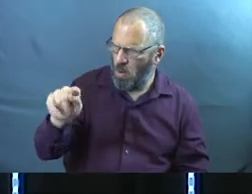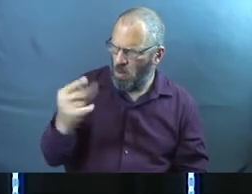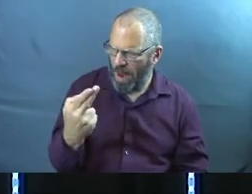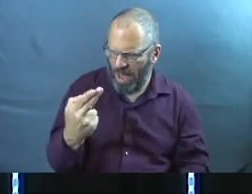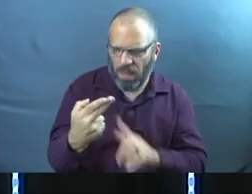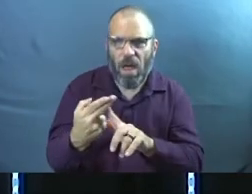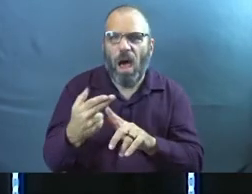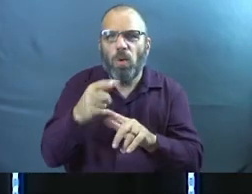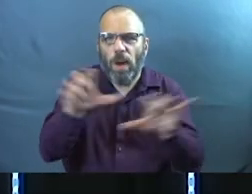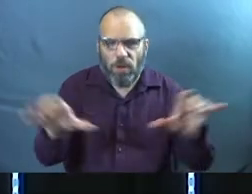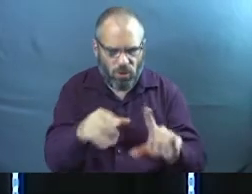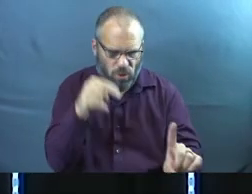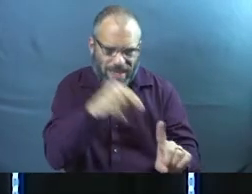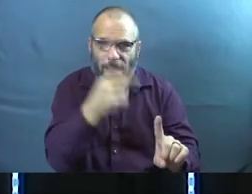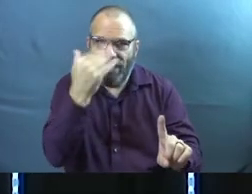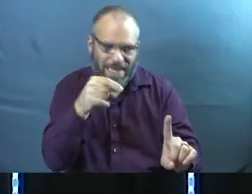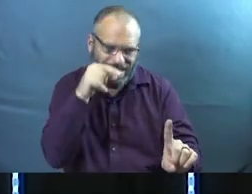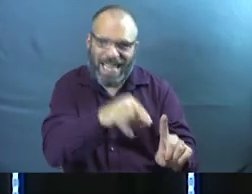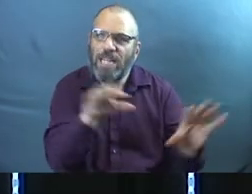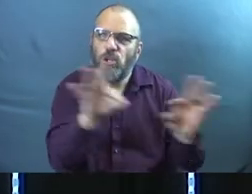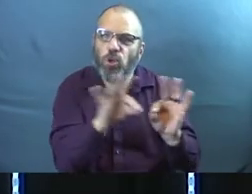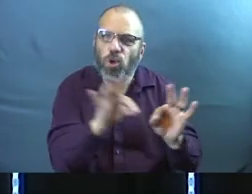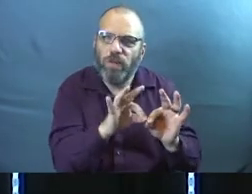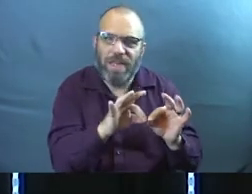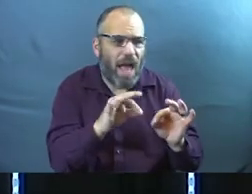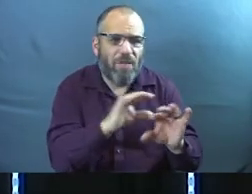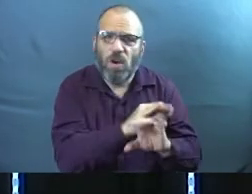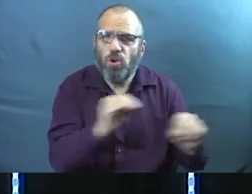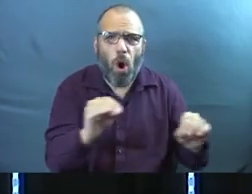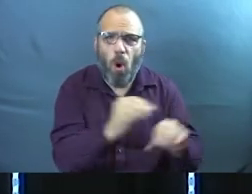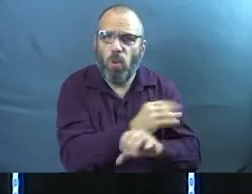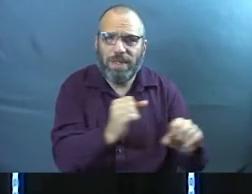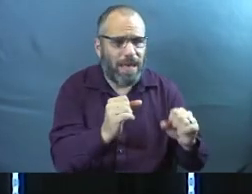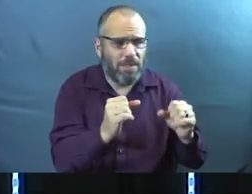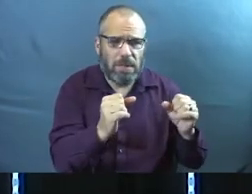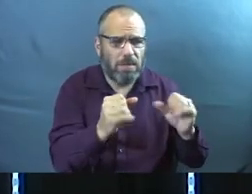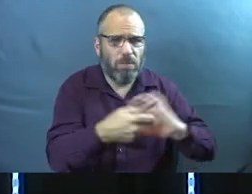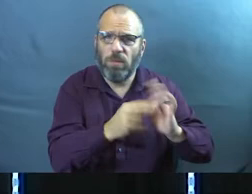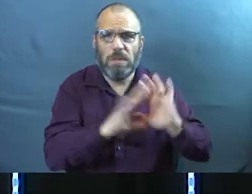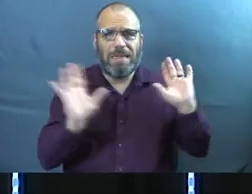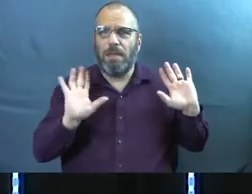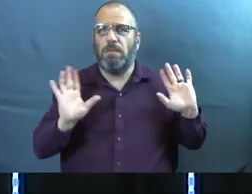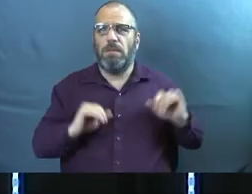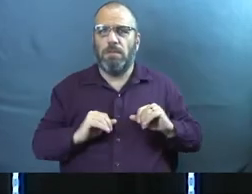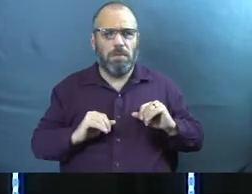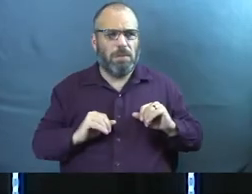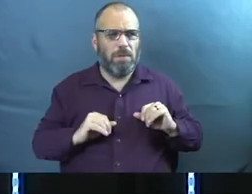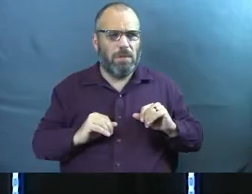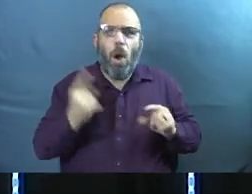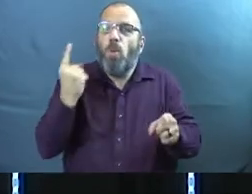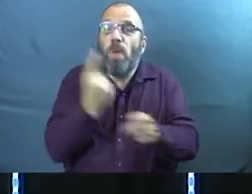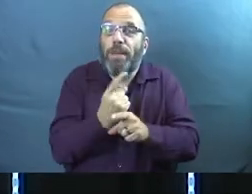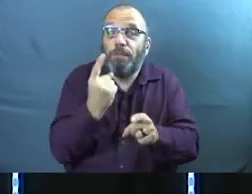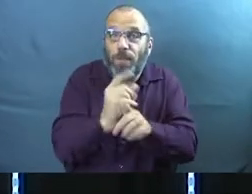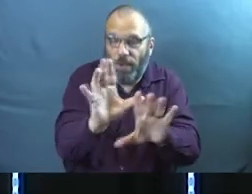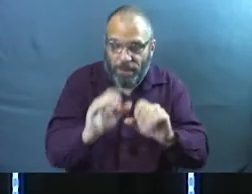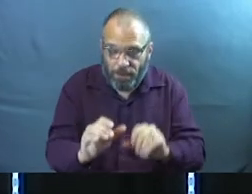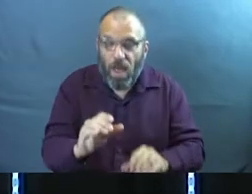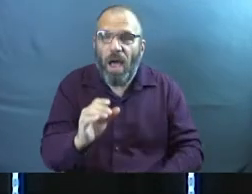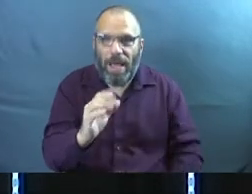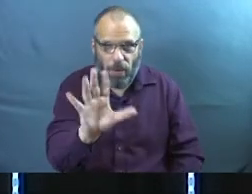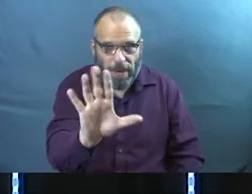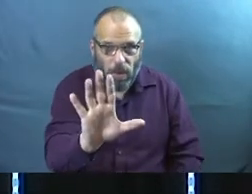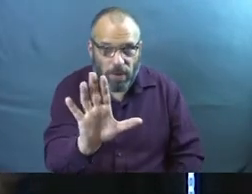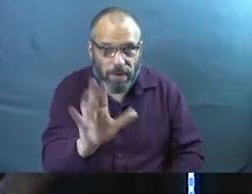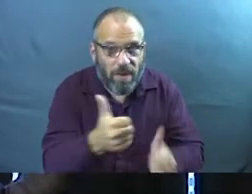Wrath is what you do to somebody because they deserve it and for no redemptive purpose at all. Right? Like sometimes, come with me